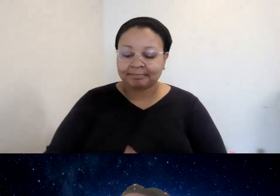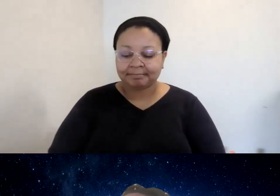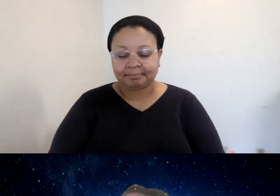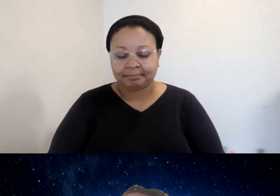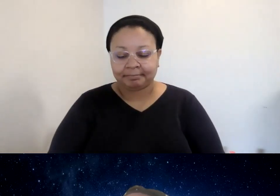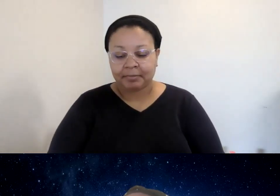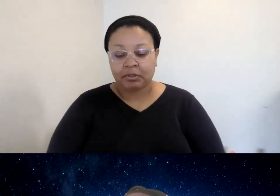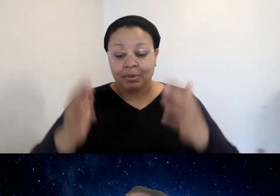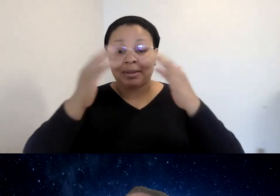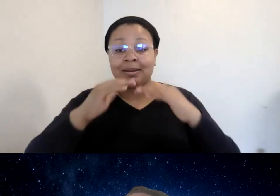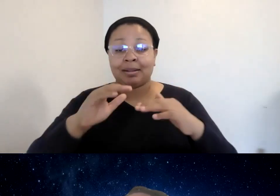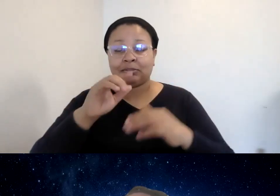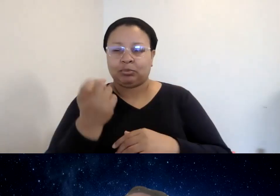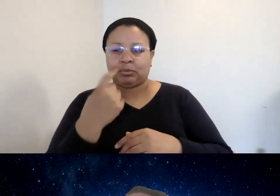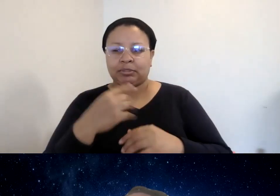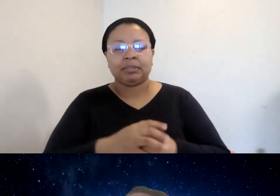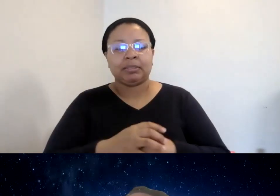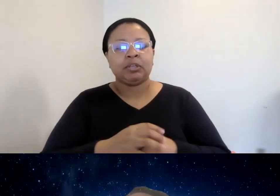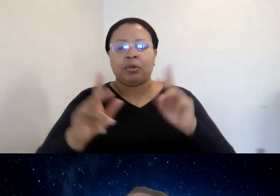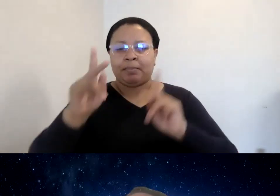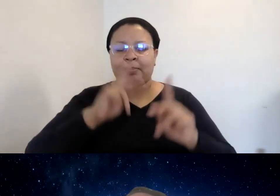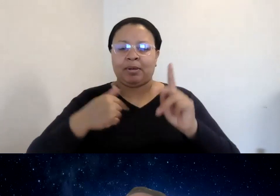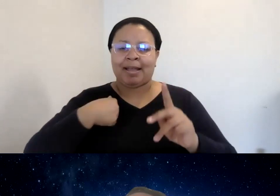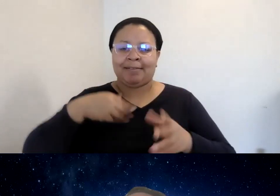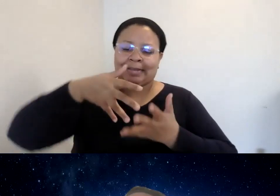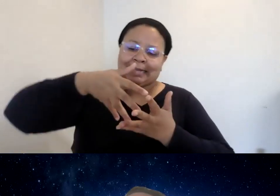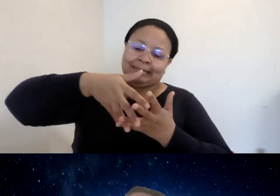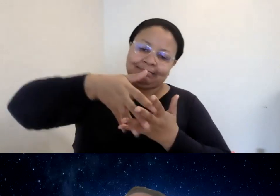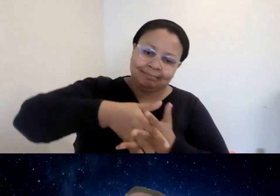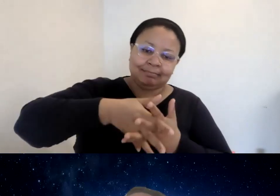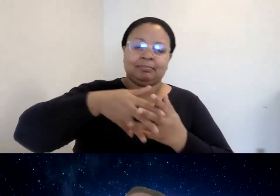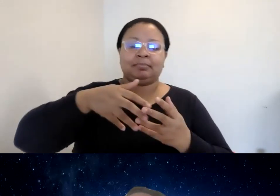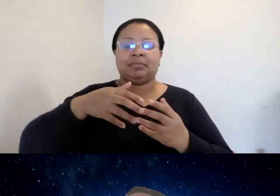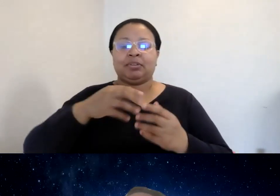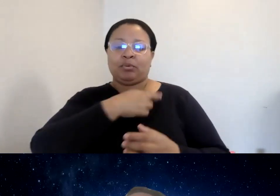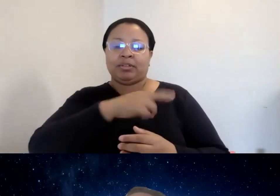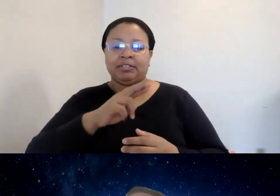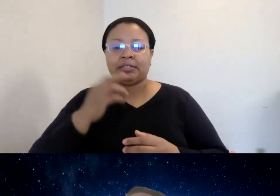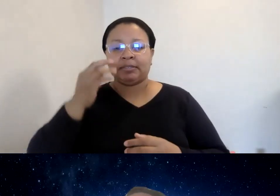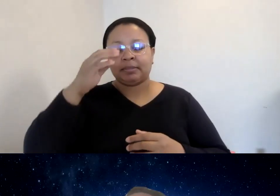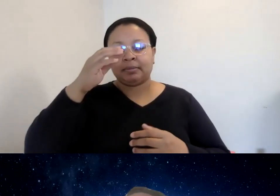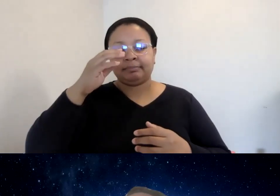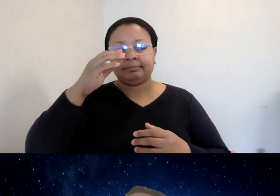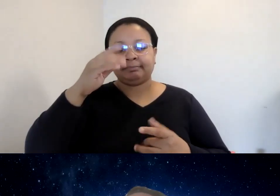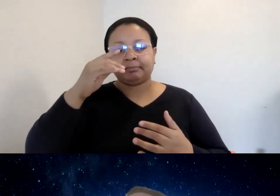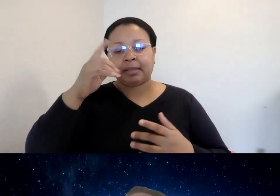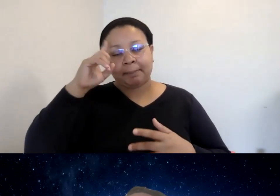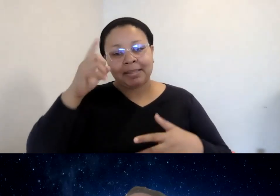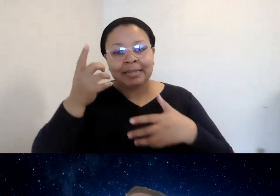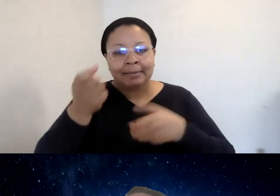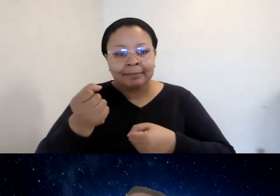Next question. How do you handle people with deeply held religious beliefs regarding sexuality issues?